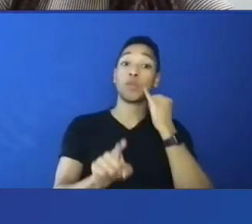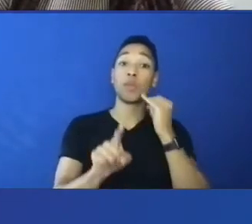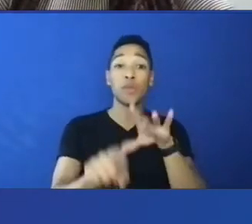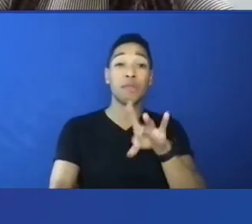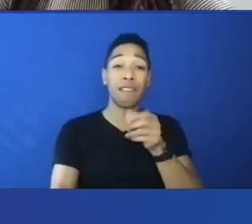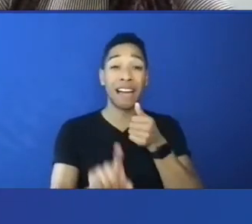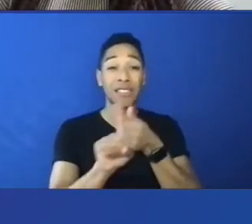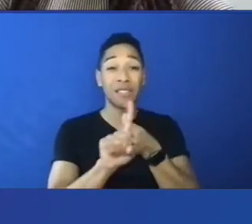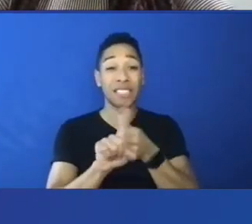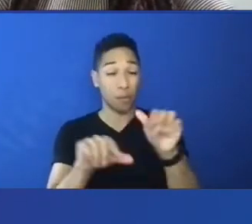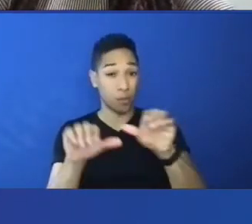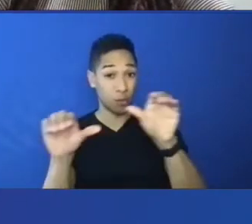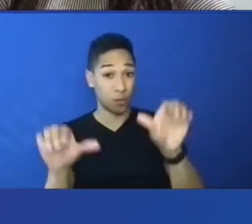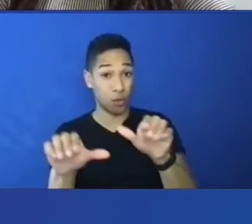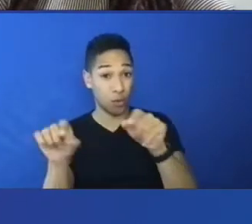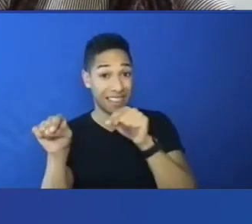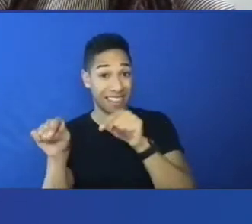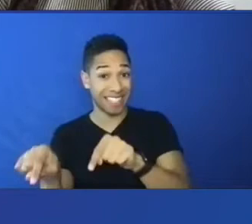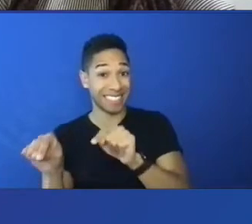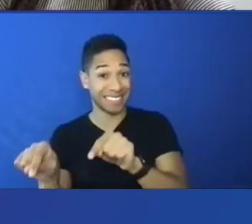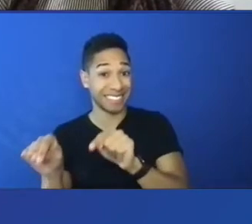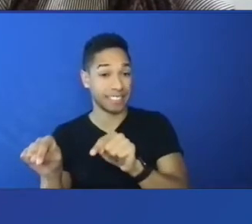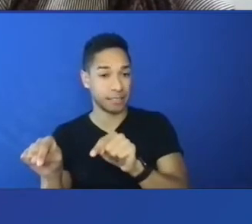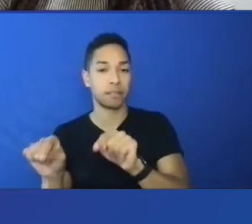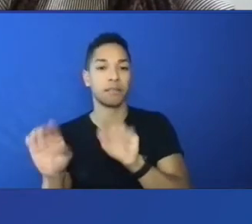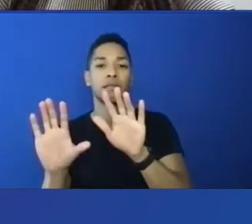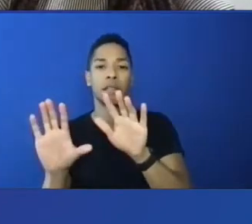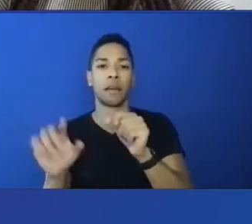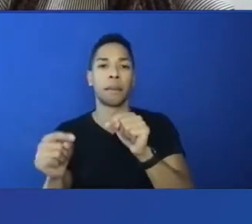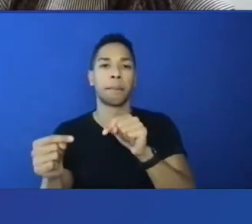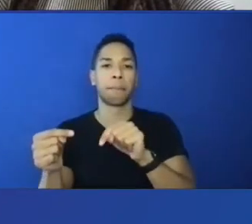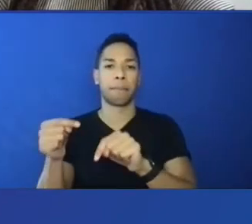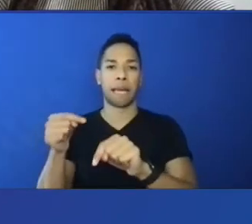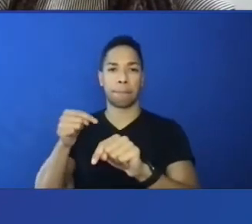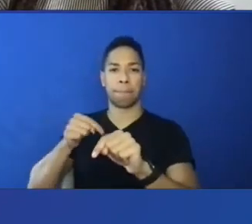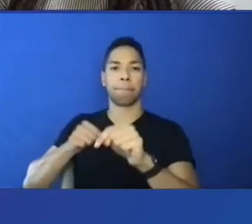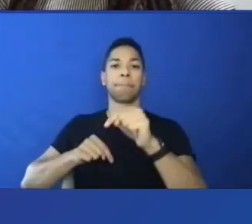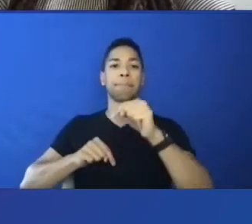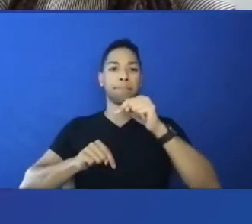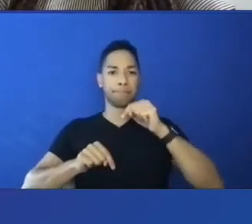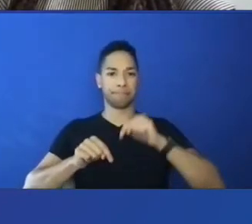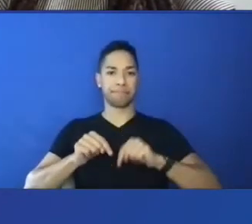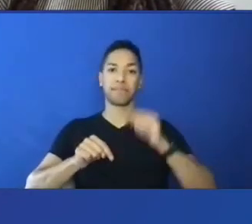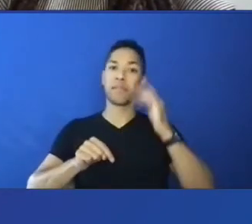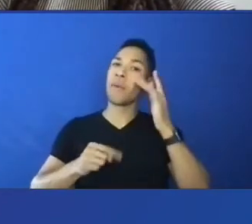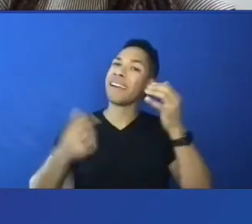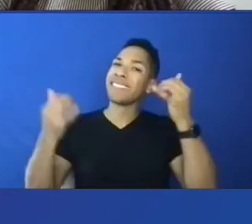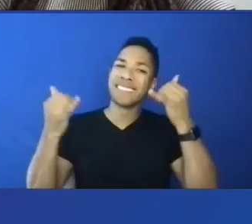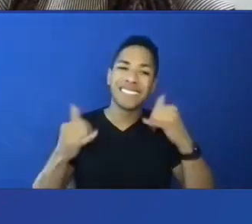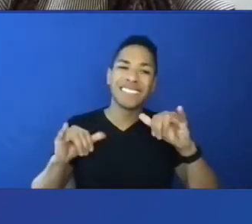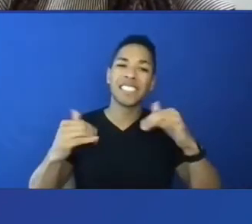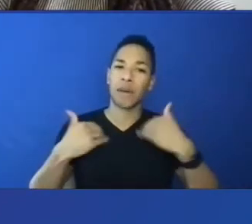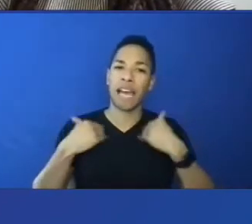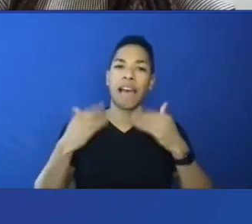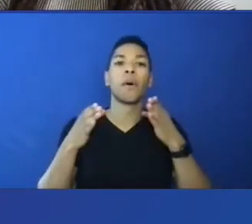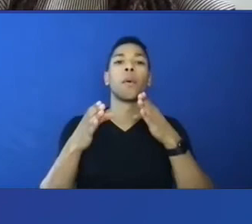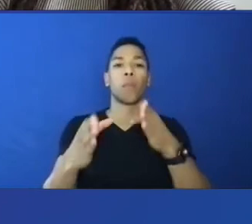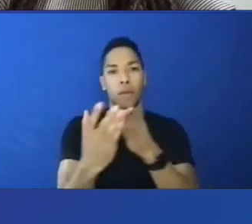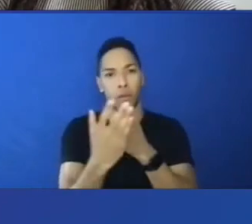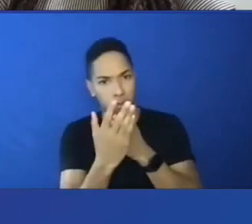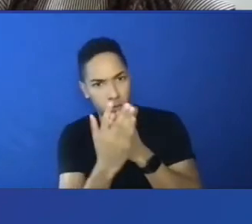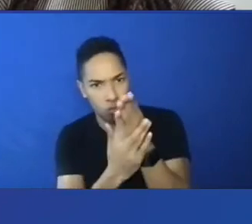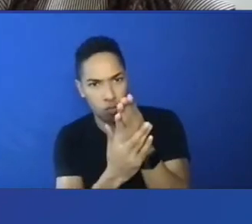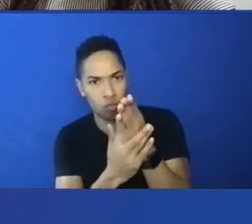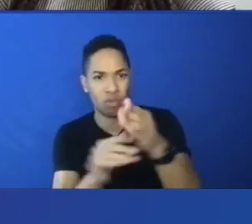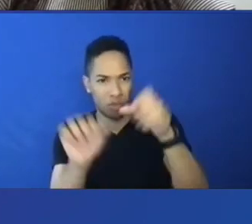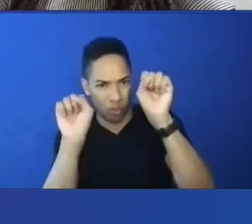yourself doing this, please, you know, back into it so that, because I think there still is a way through. There's still